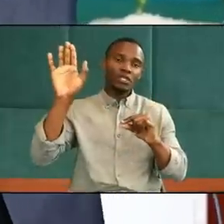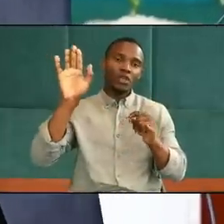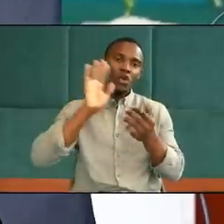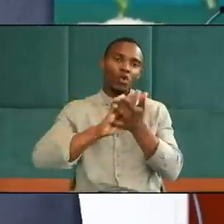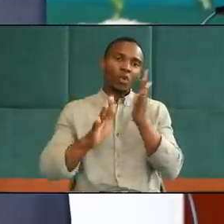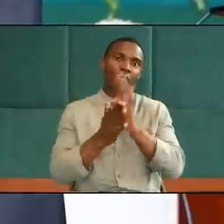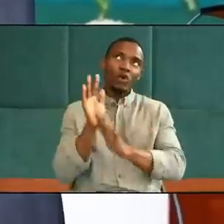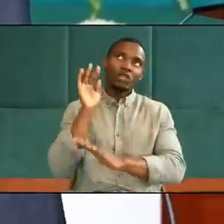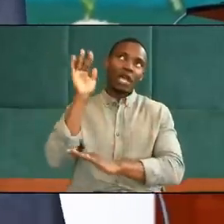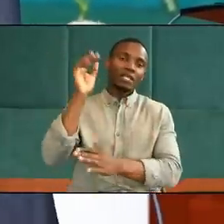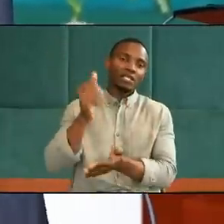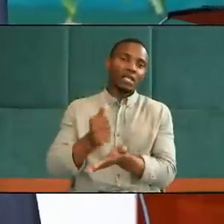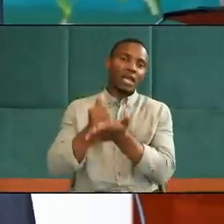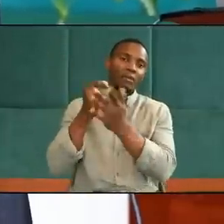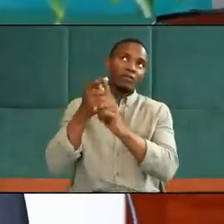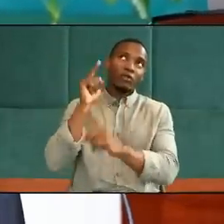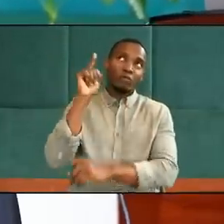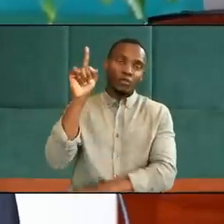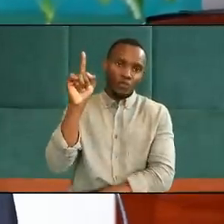unless we ask for help.